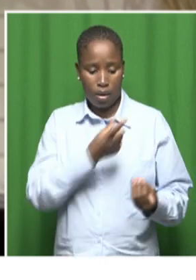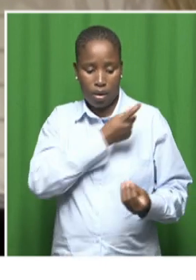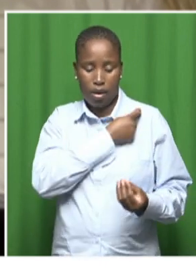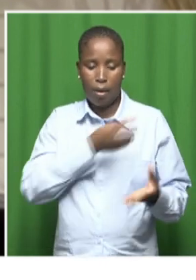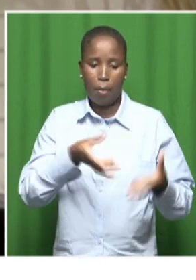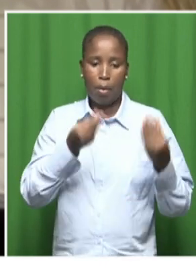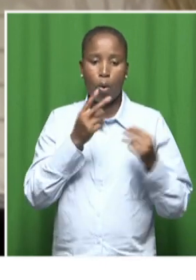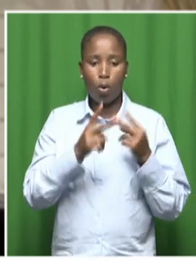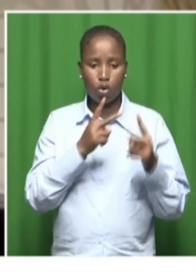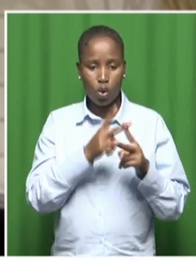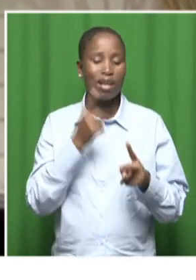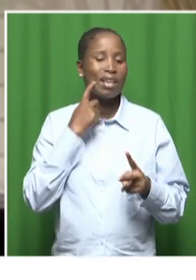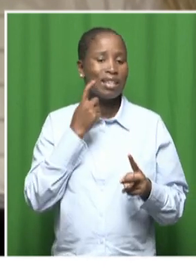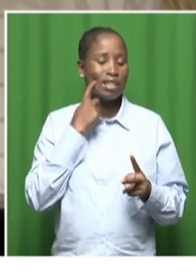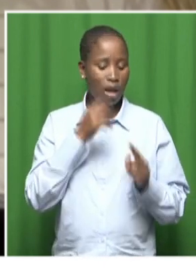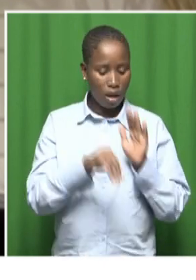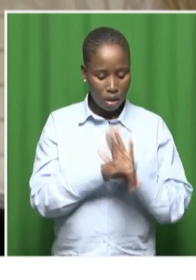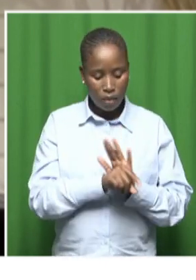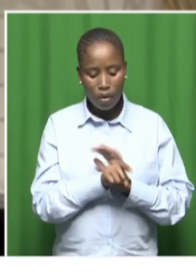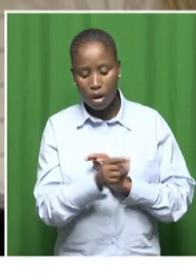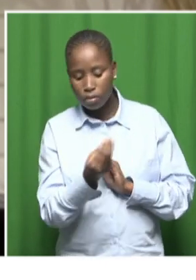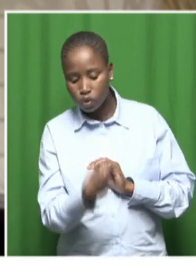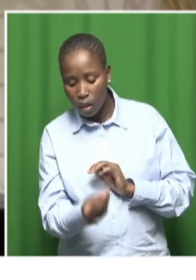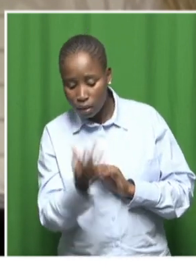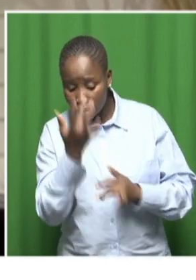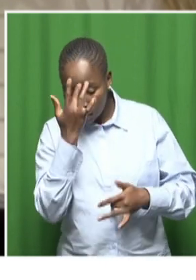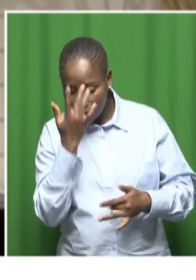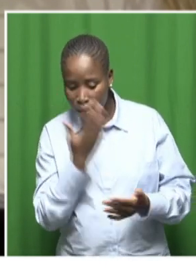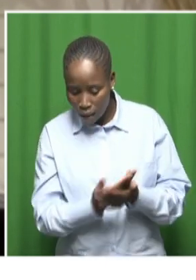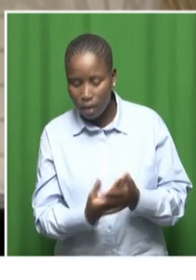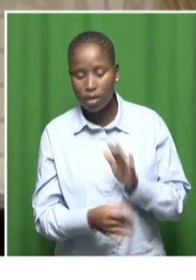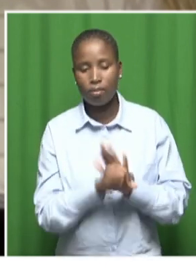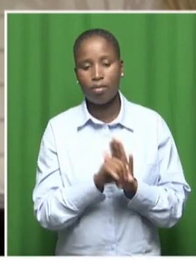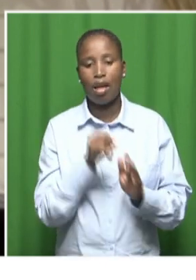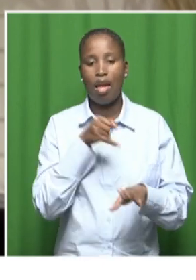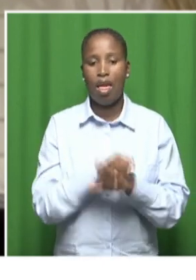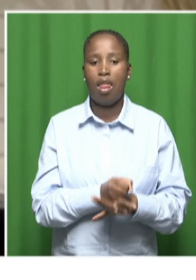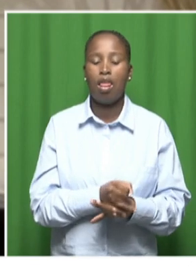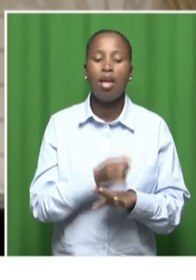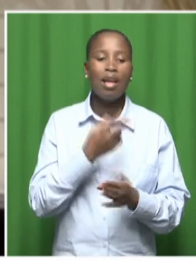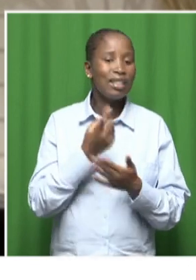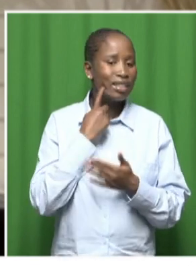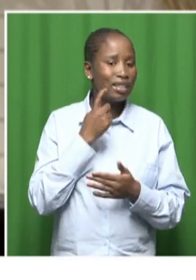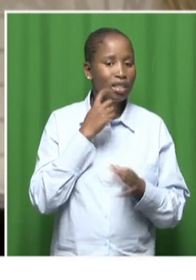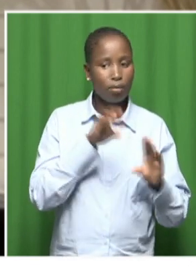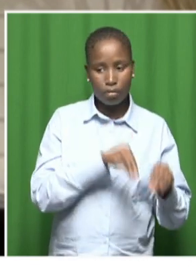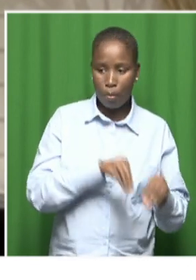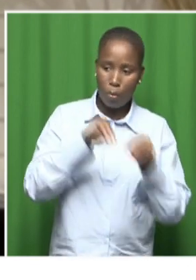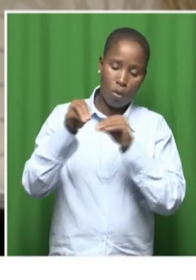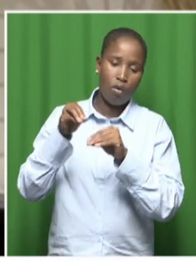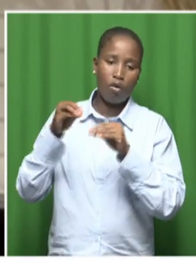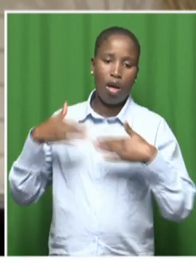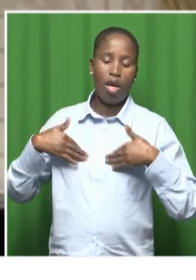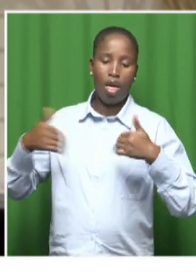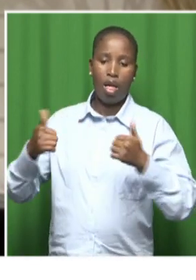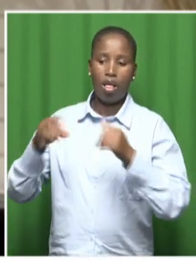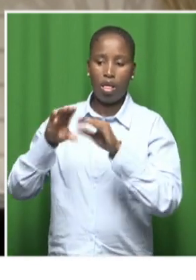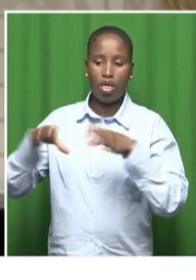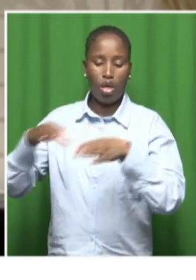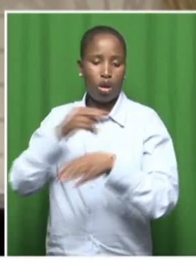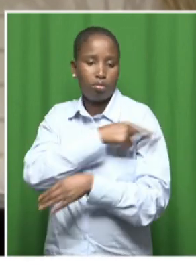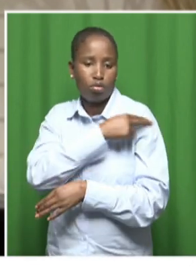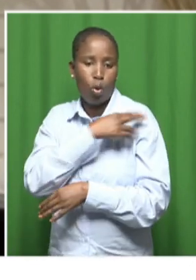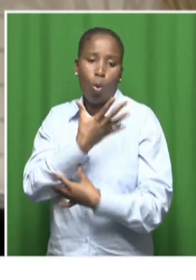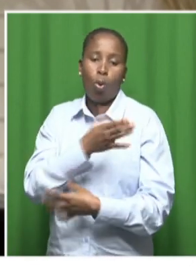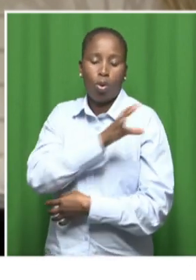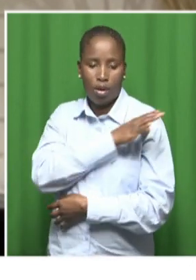quickly identify cases when they occur, and then we can help to refer those cases to health facilities. So it's really across the board, from